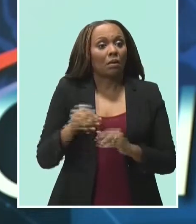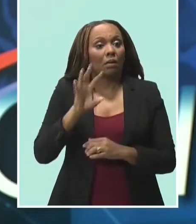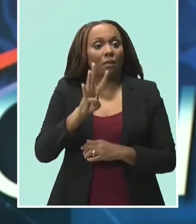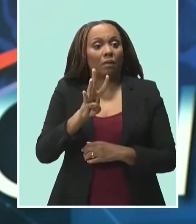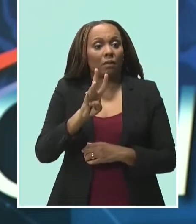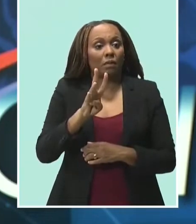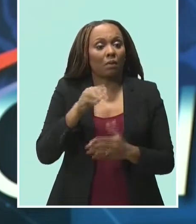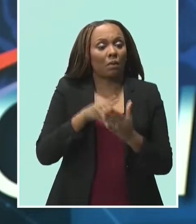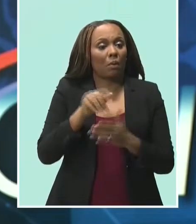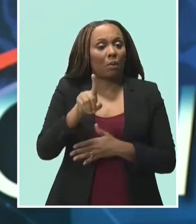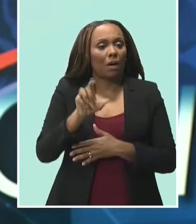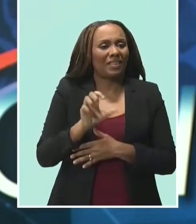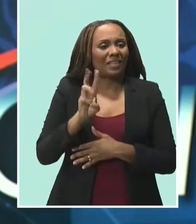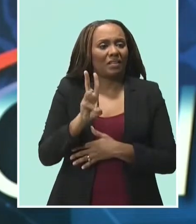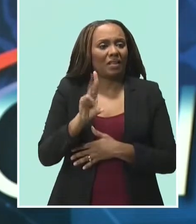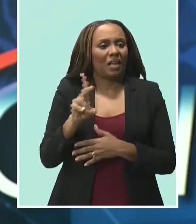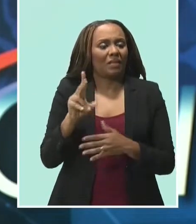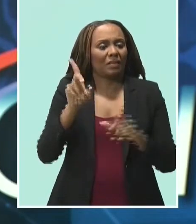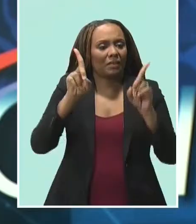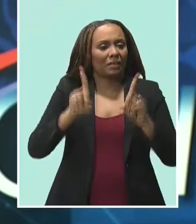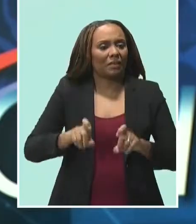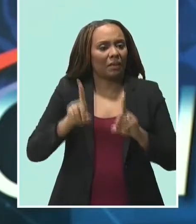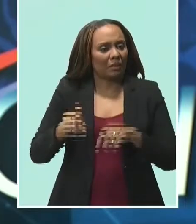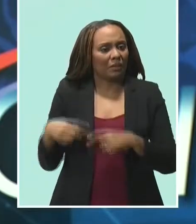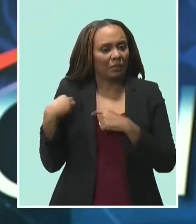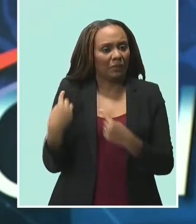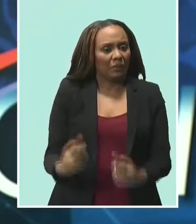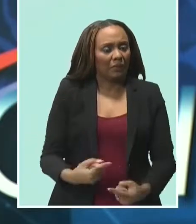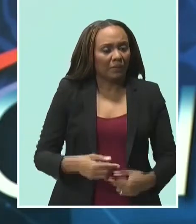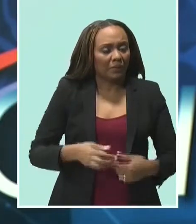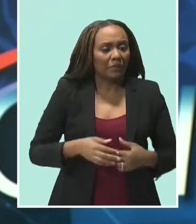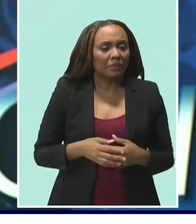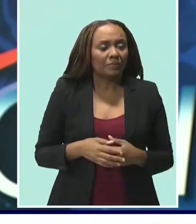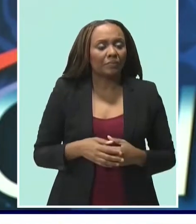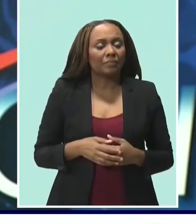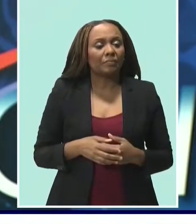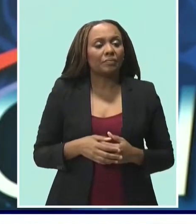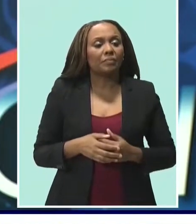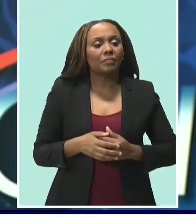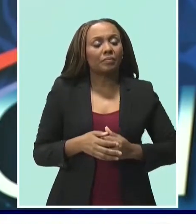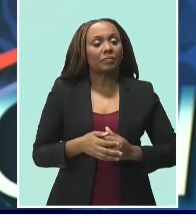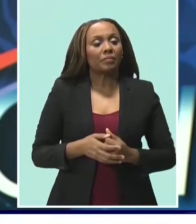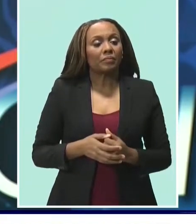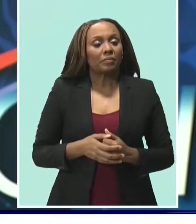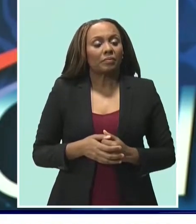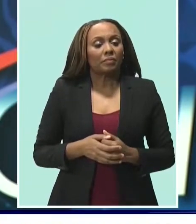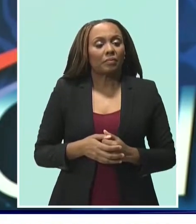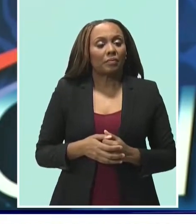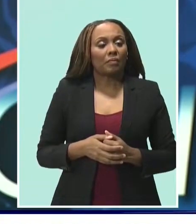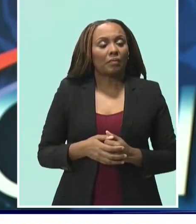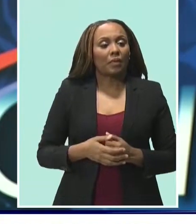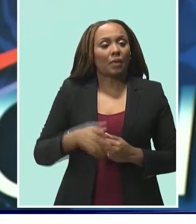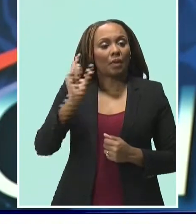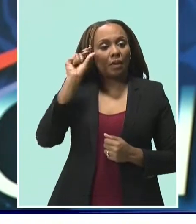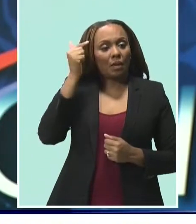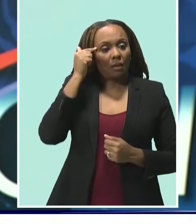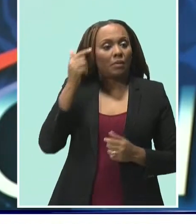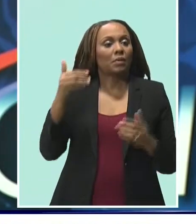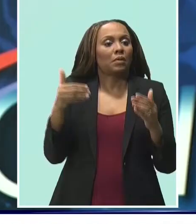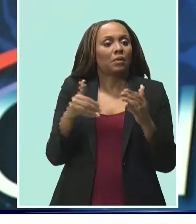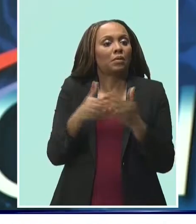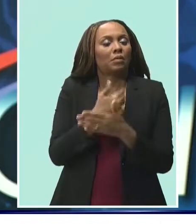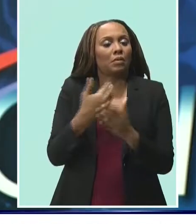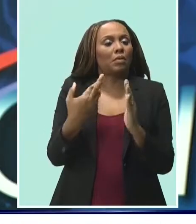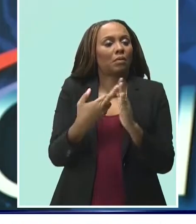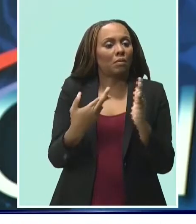4,167 tests have been completed so far. Well, government's new COVID-19 directive has allowed for